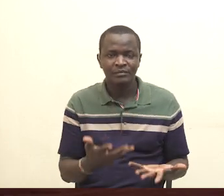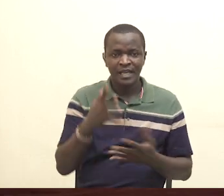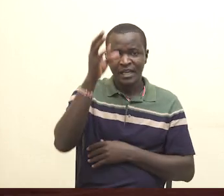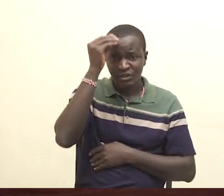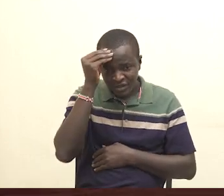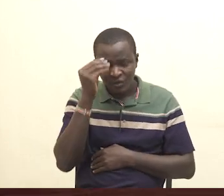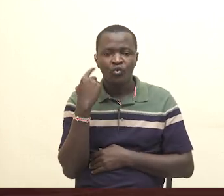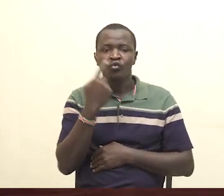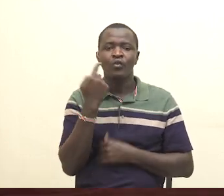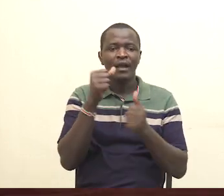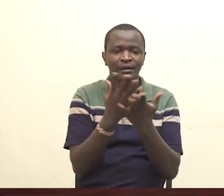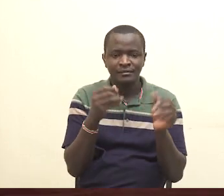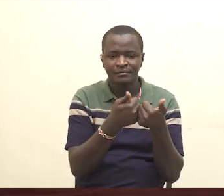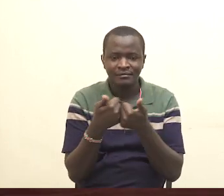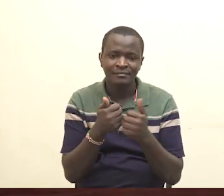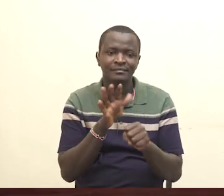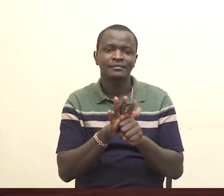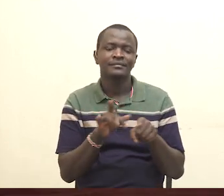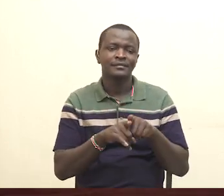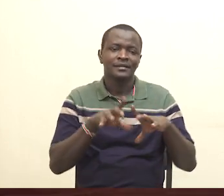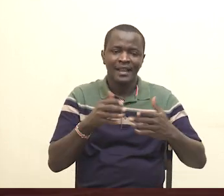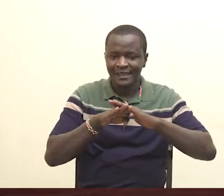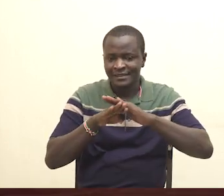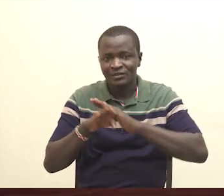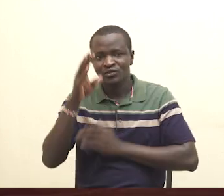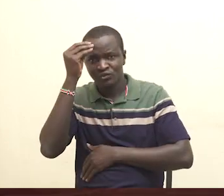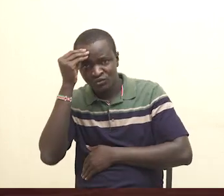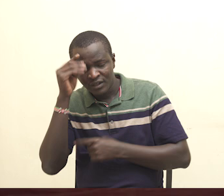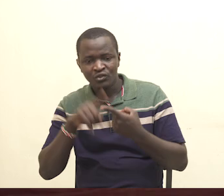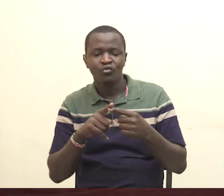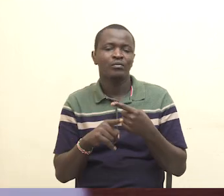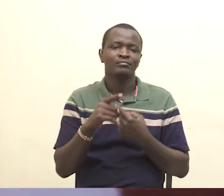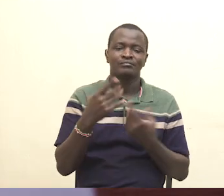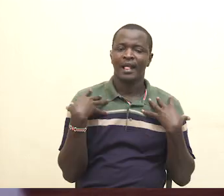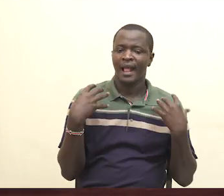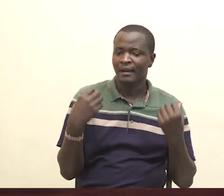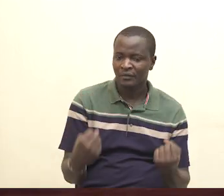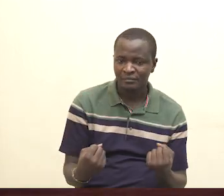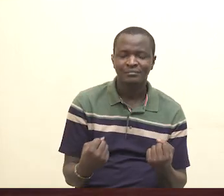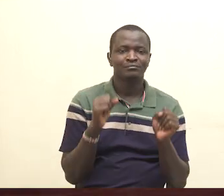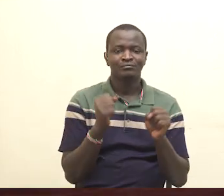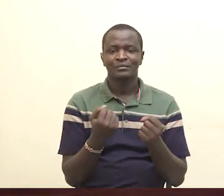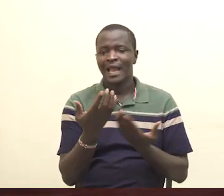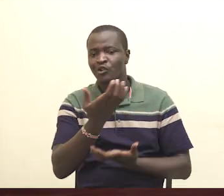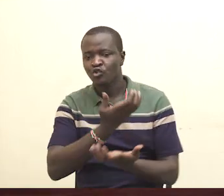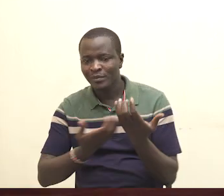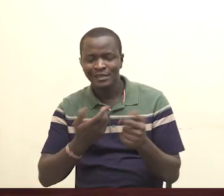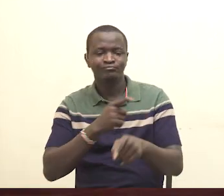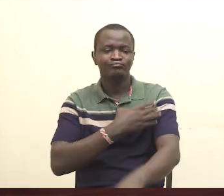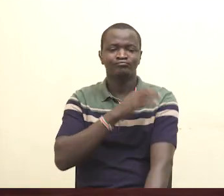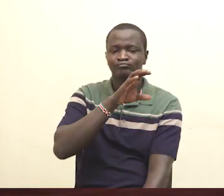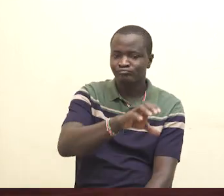we have a challenge in education, we have a challenge in access to education, access to health, access to economic empowerment, access